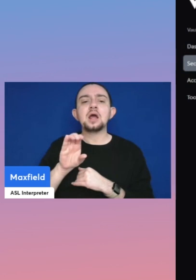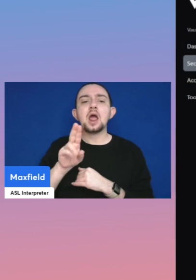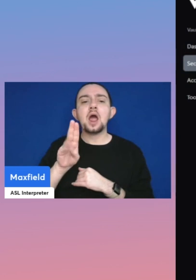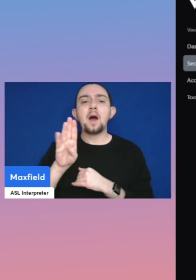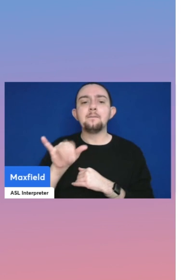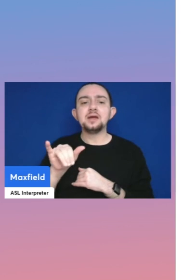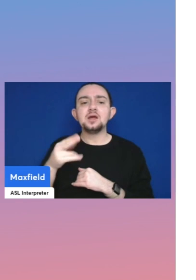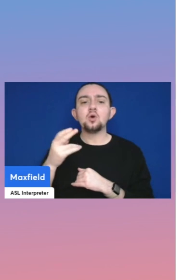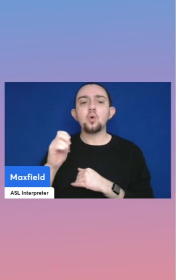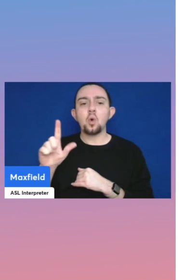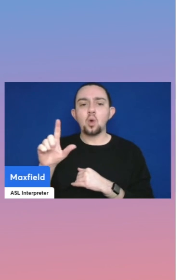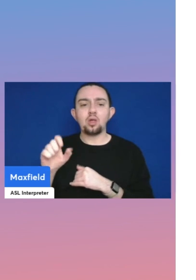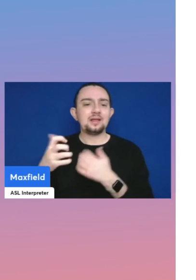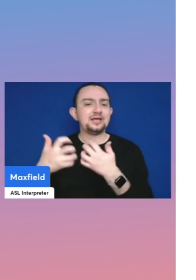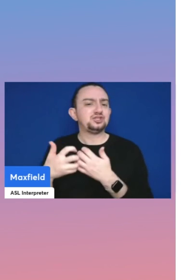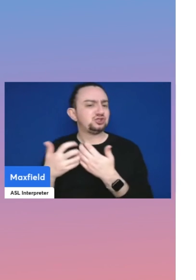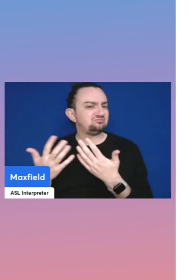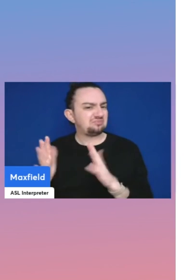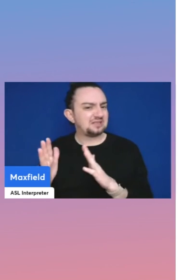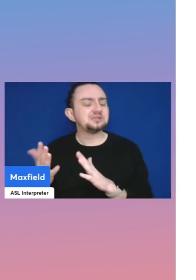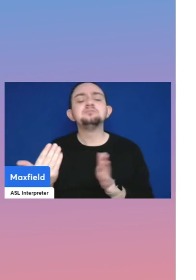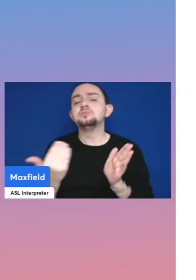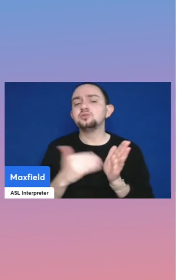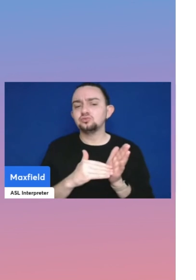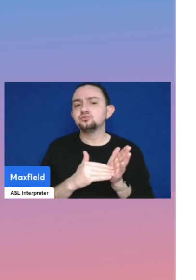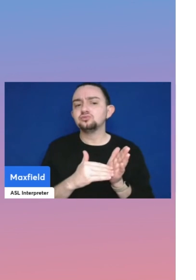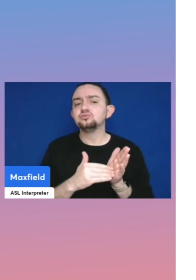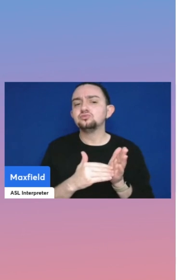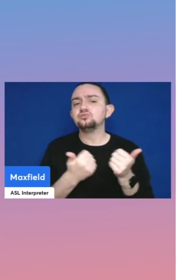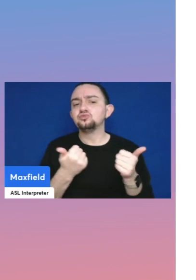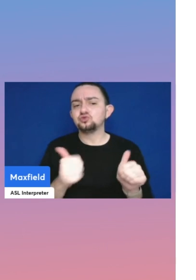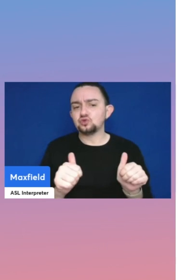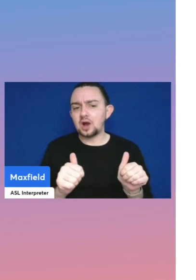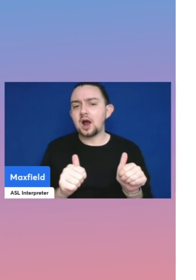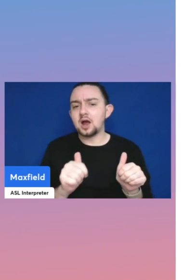again, but this time